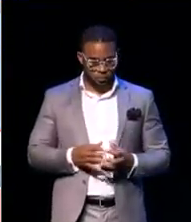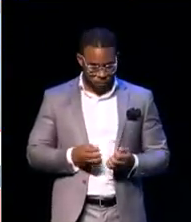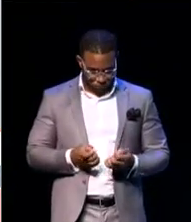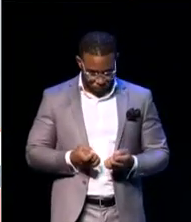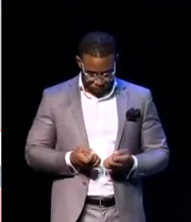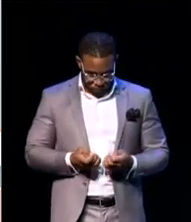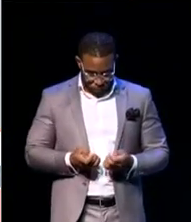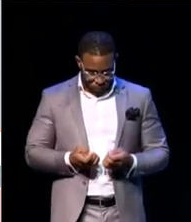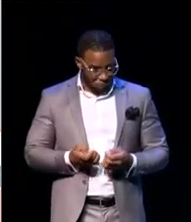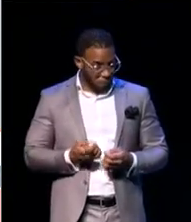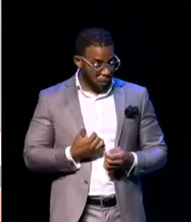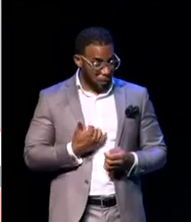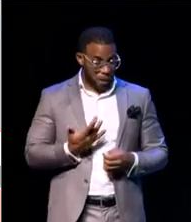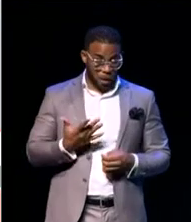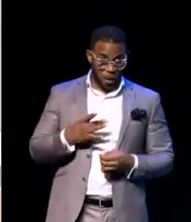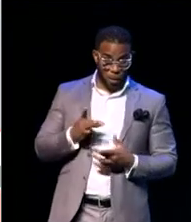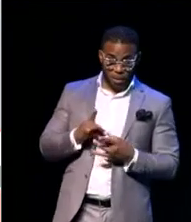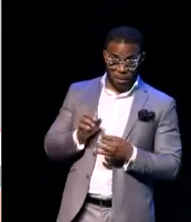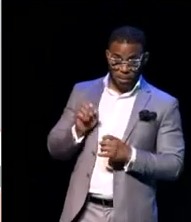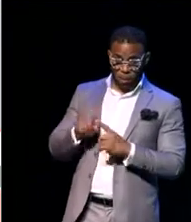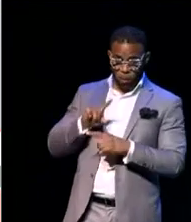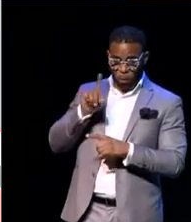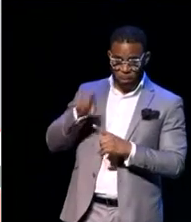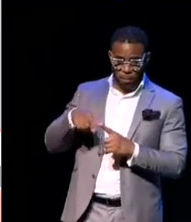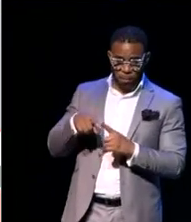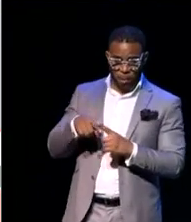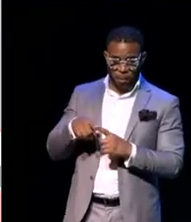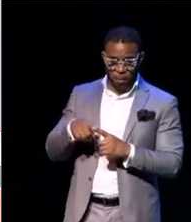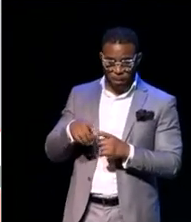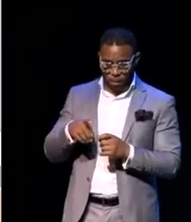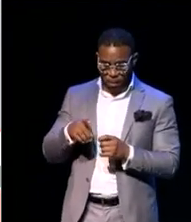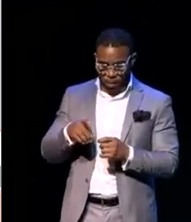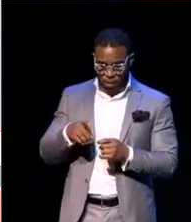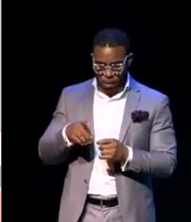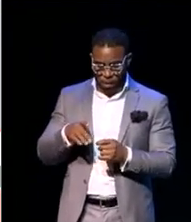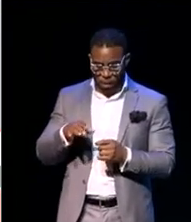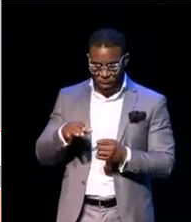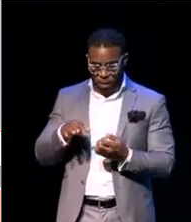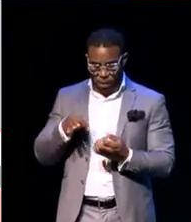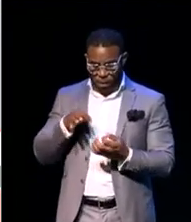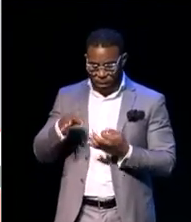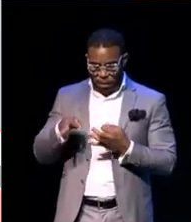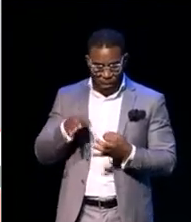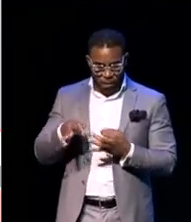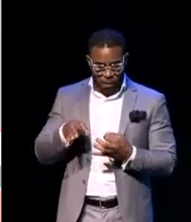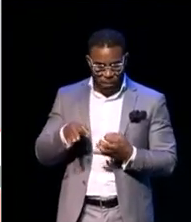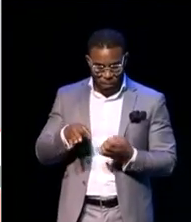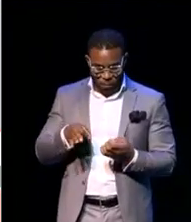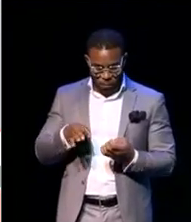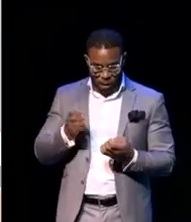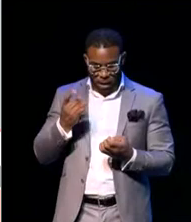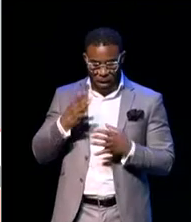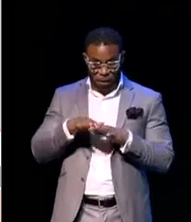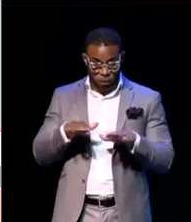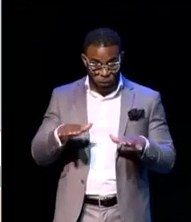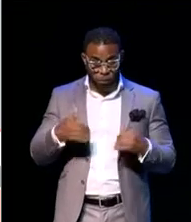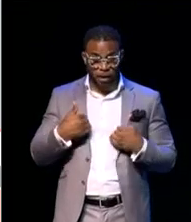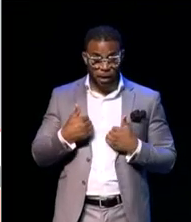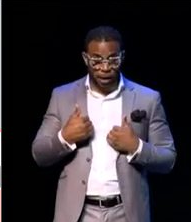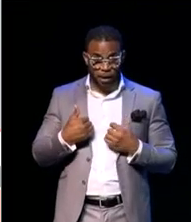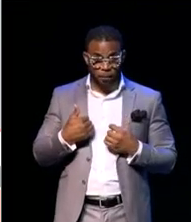I just wanted to say back to the question about the explanation. So a lot of children